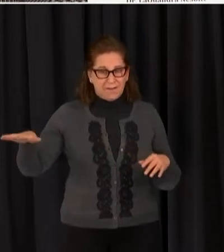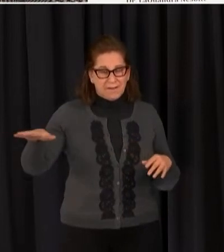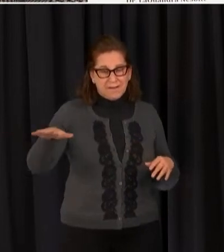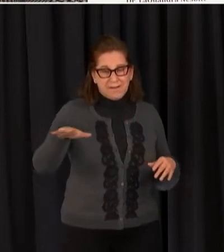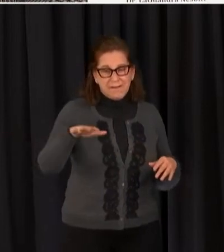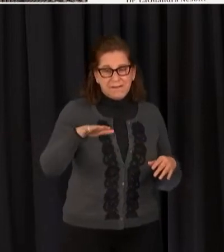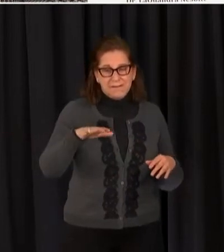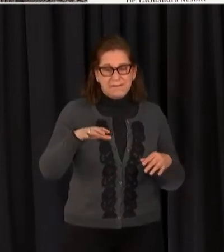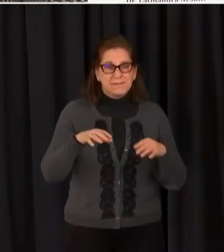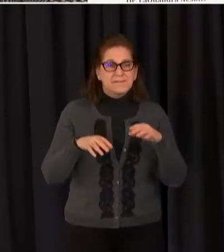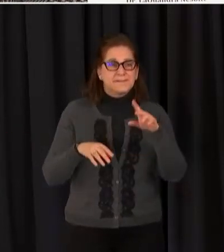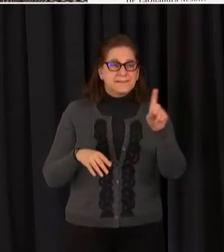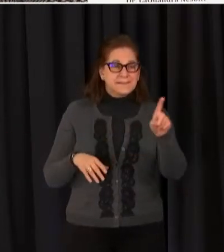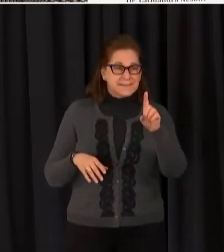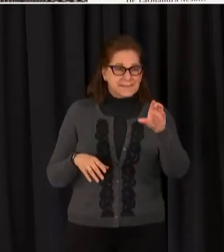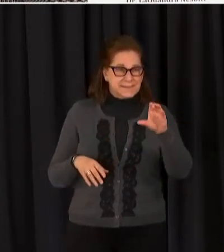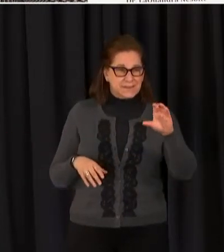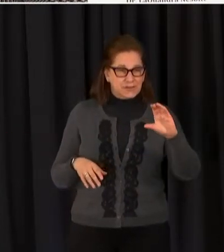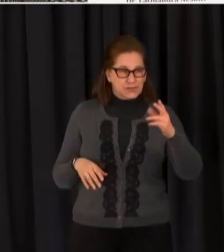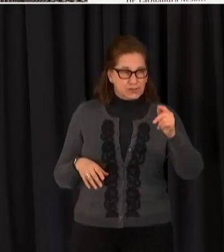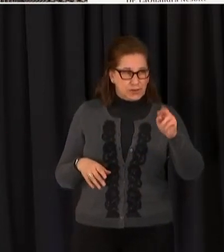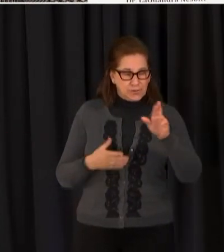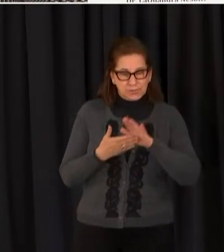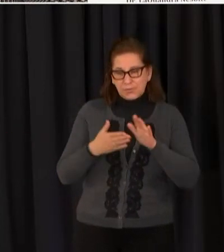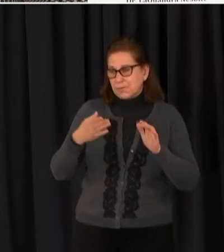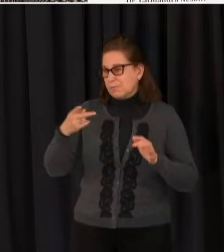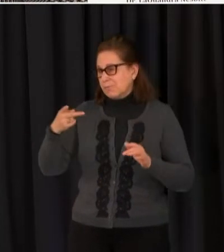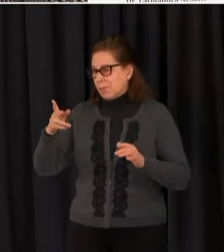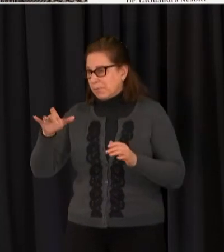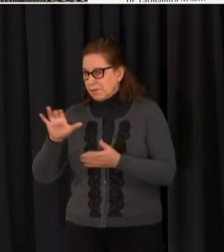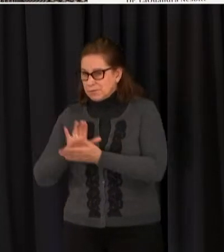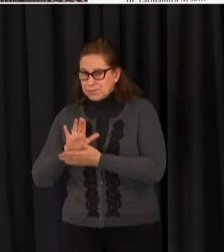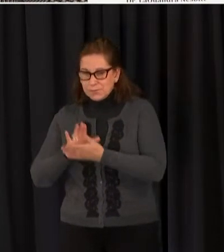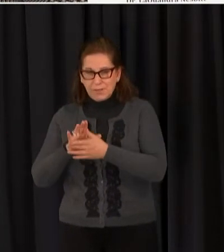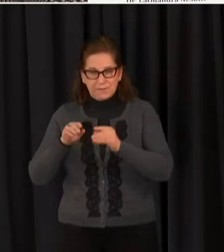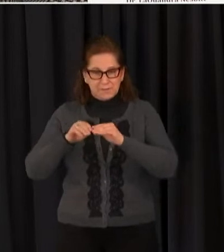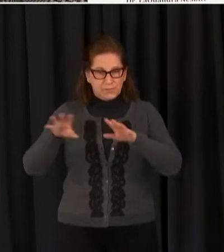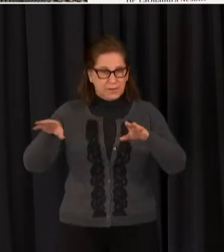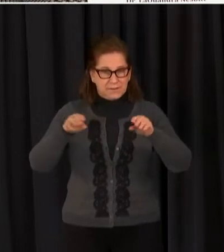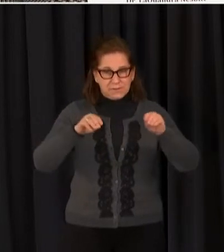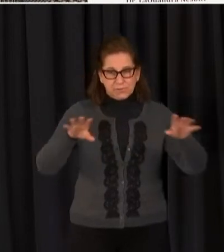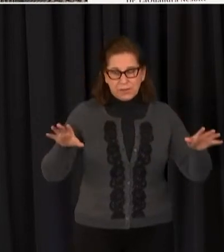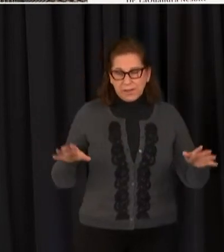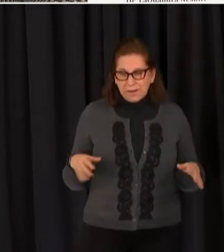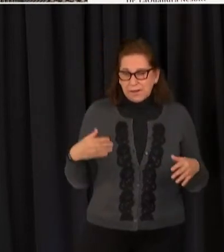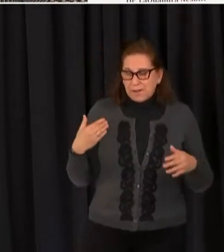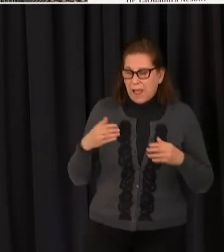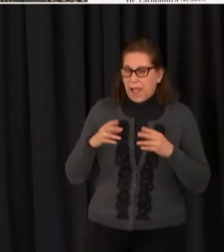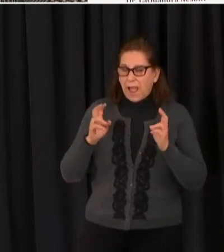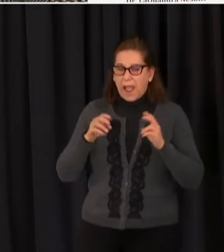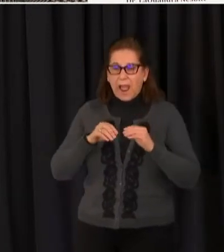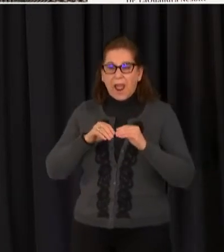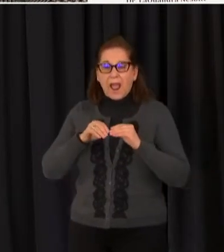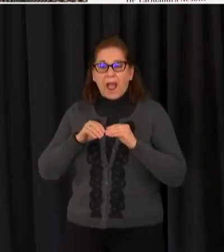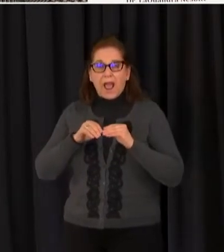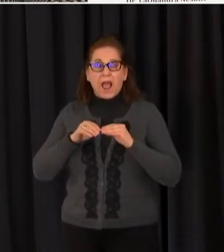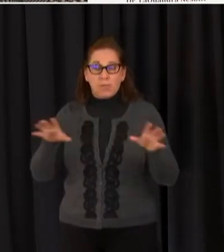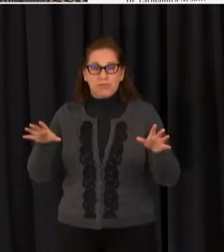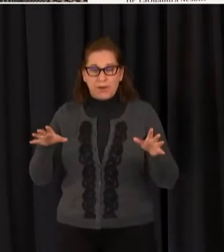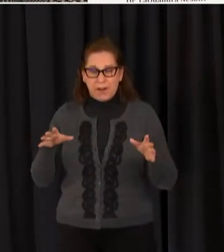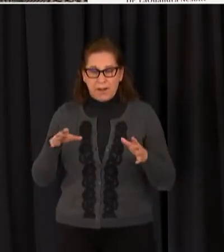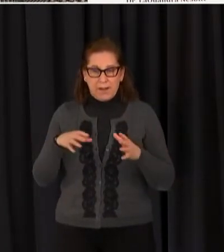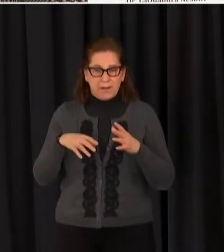private school system. And I will just emphasize that an outbreak is 2 or more cases. And so while a